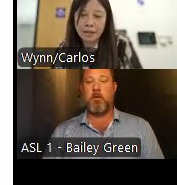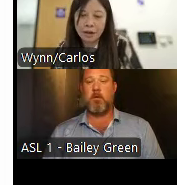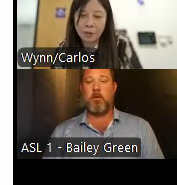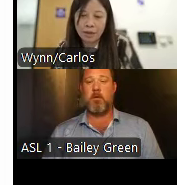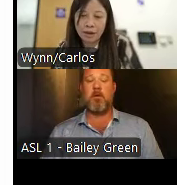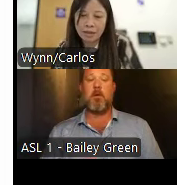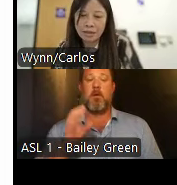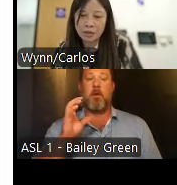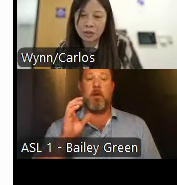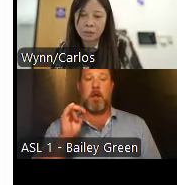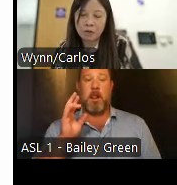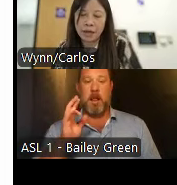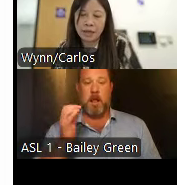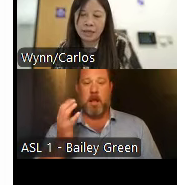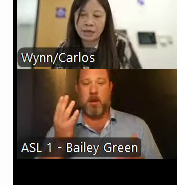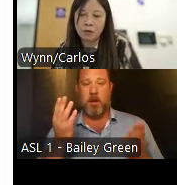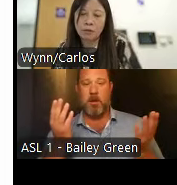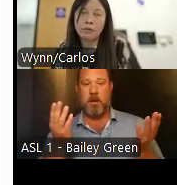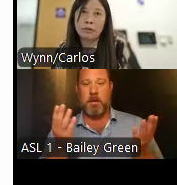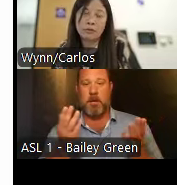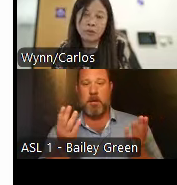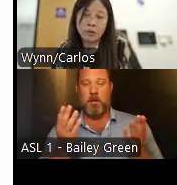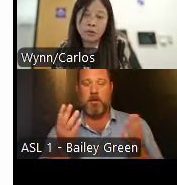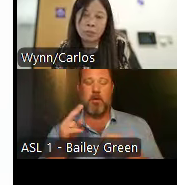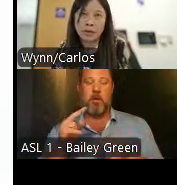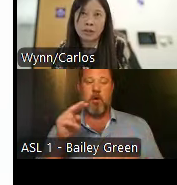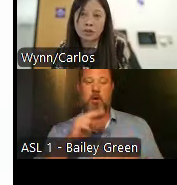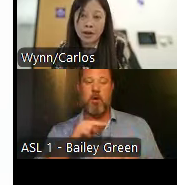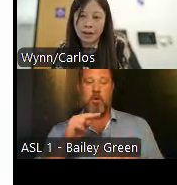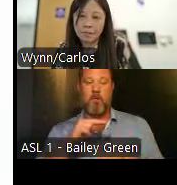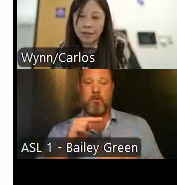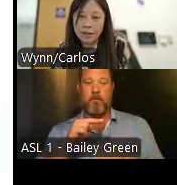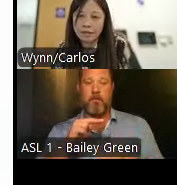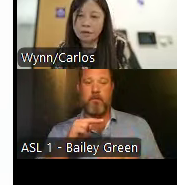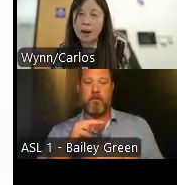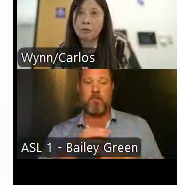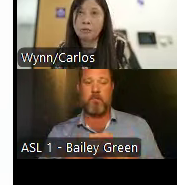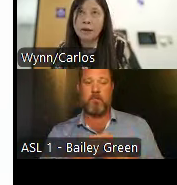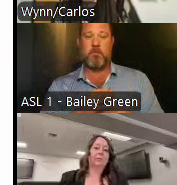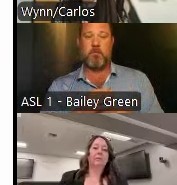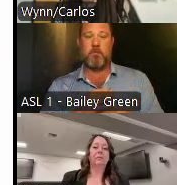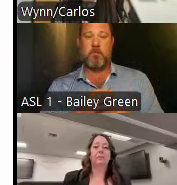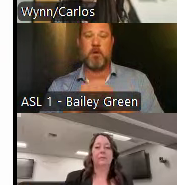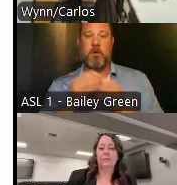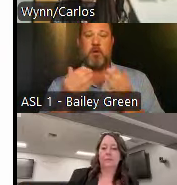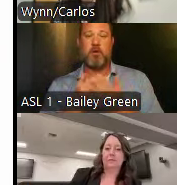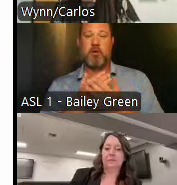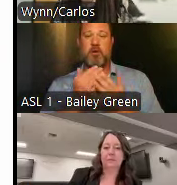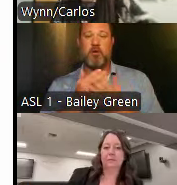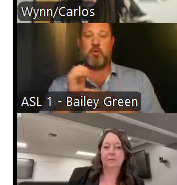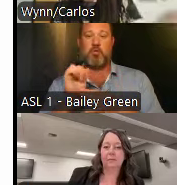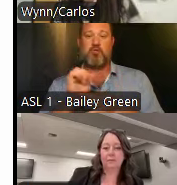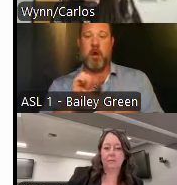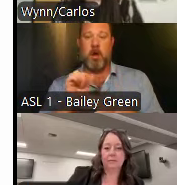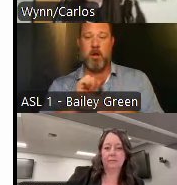Claire is here with us. She will provide us an overview of the U.S. Pointer trial. It's a groundbreaking study led